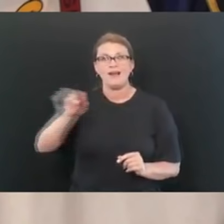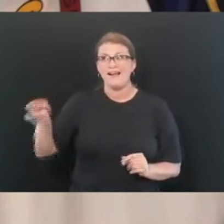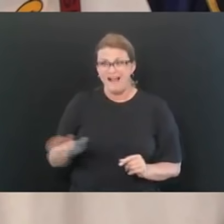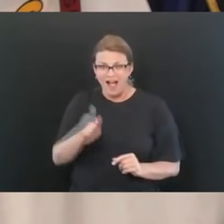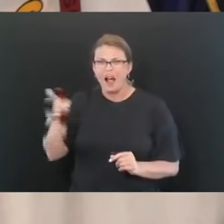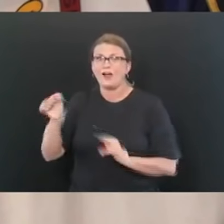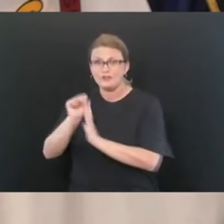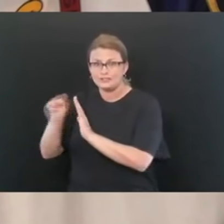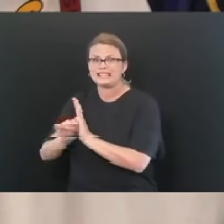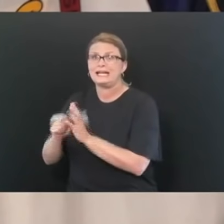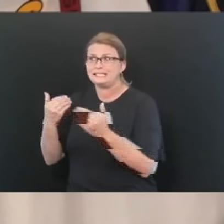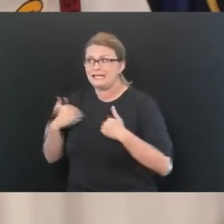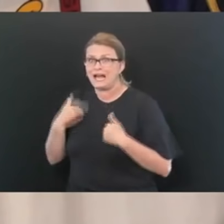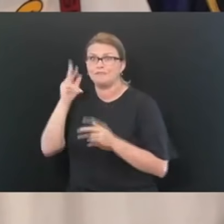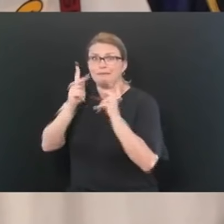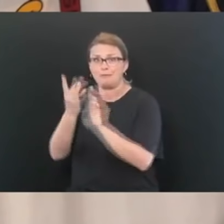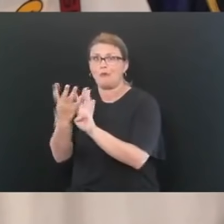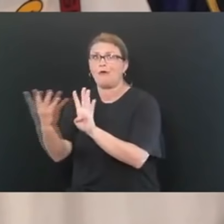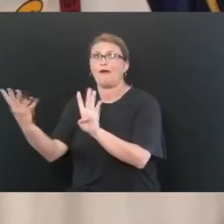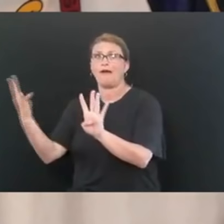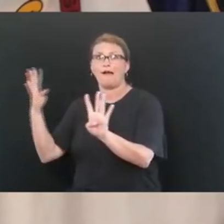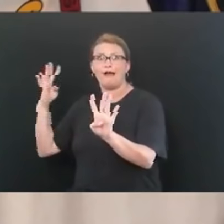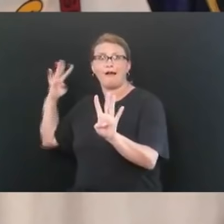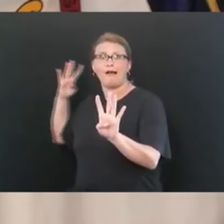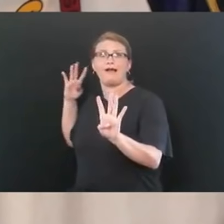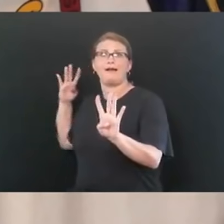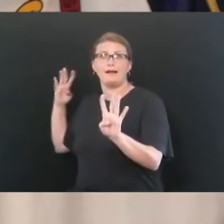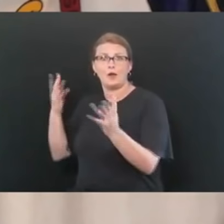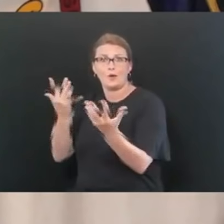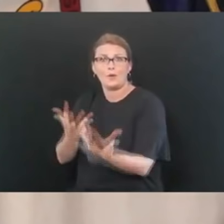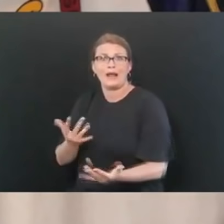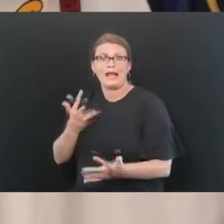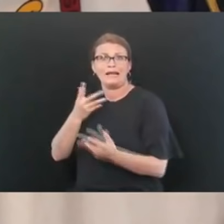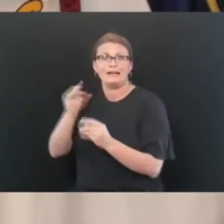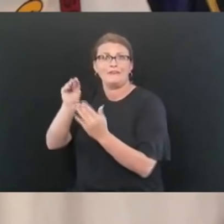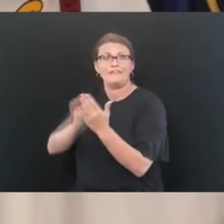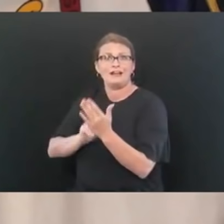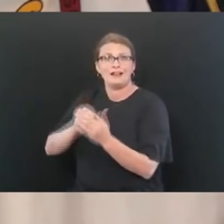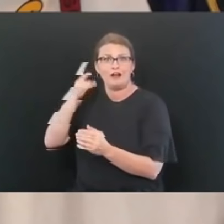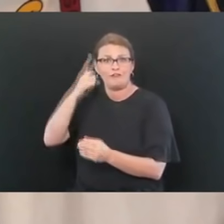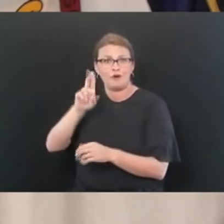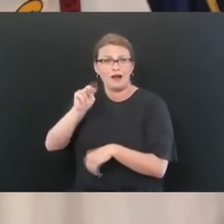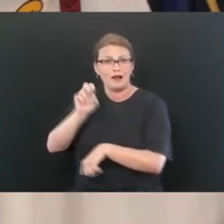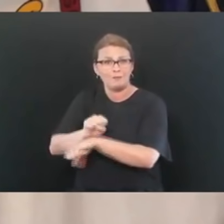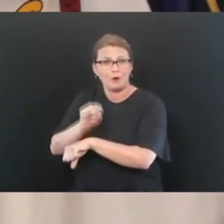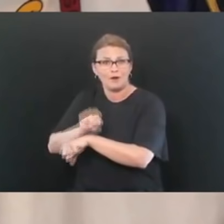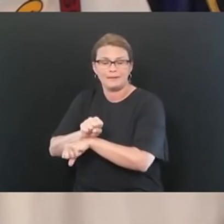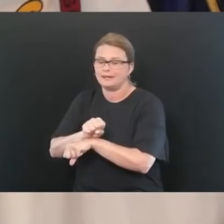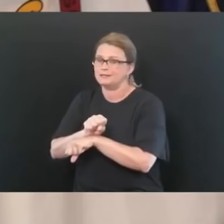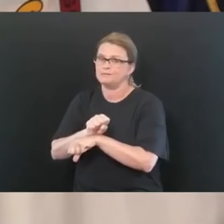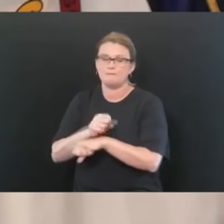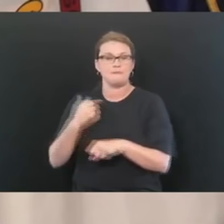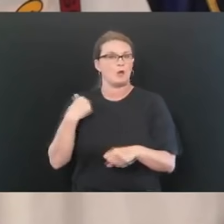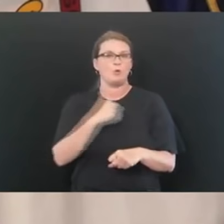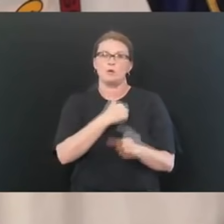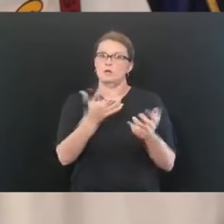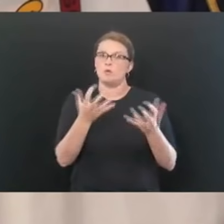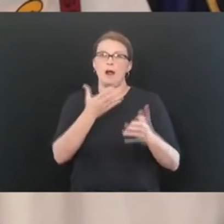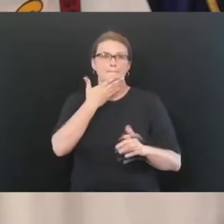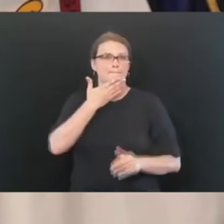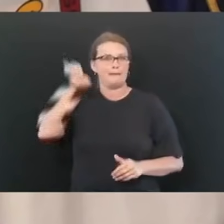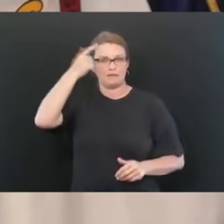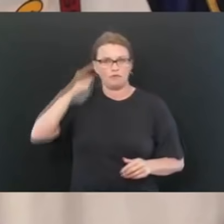states, lots of states, that have struggled with this in lots of ways, and we surely wanted to do better. And